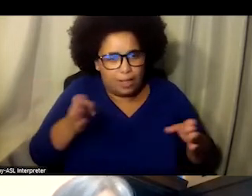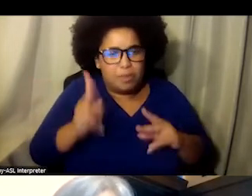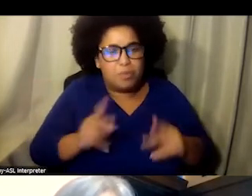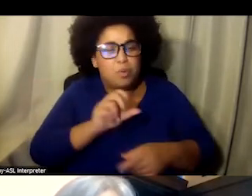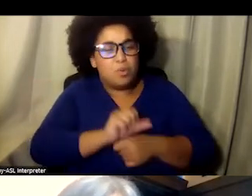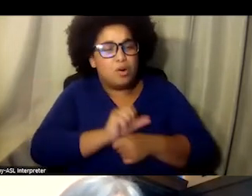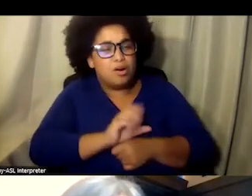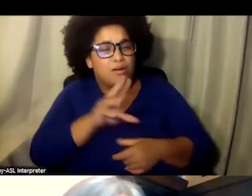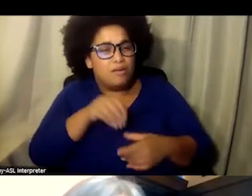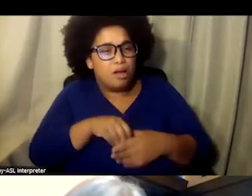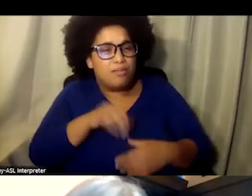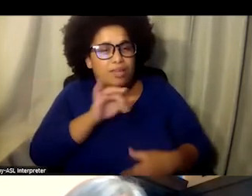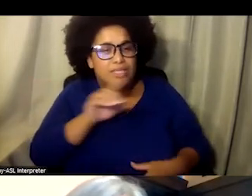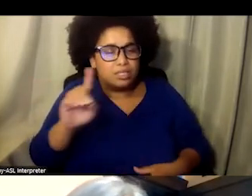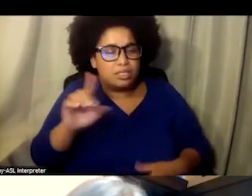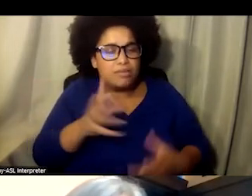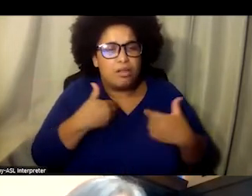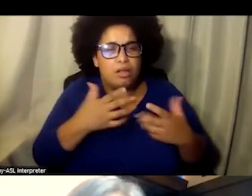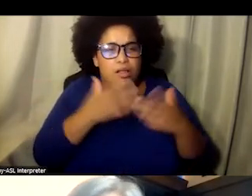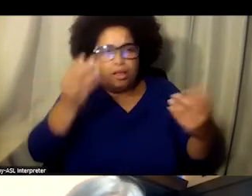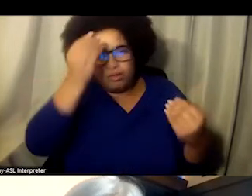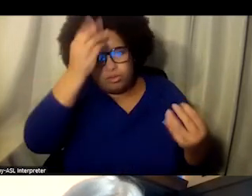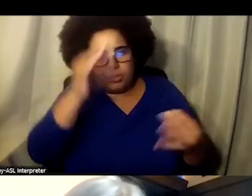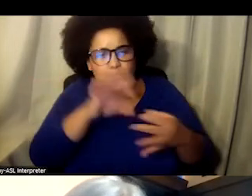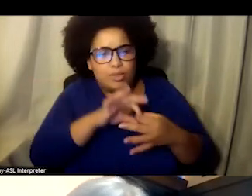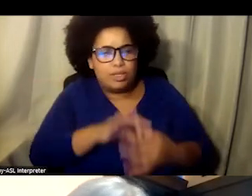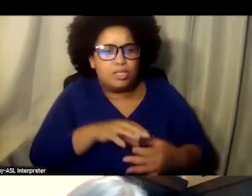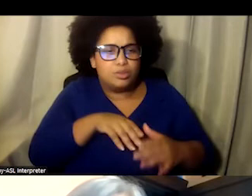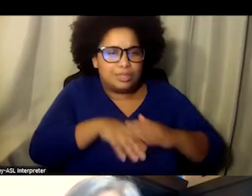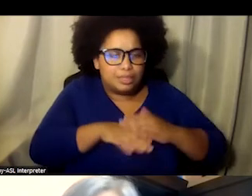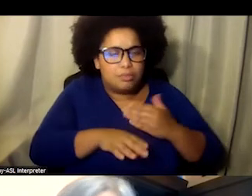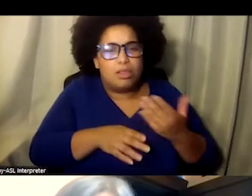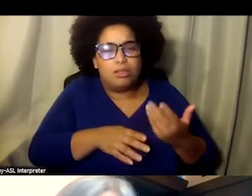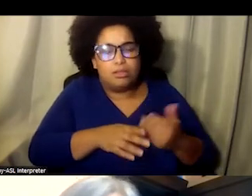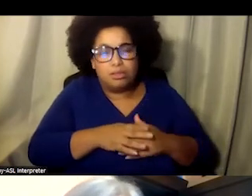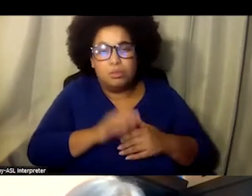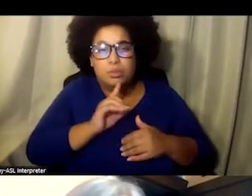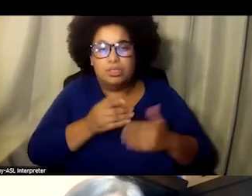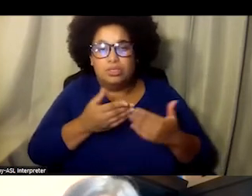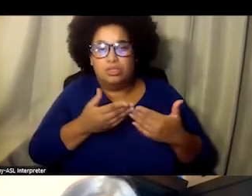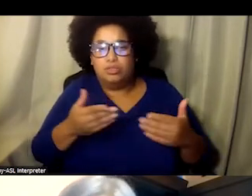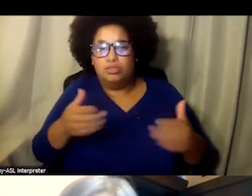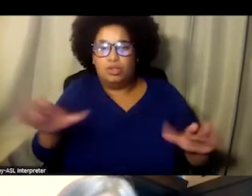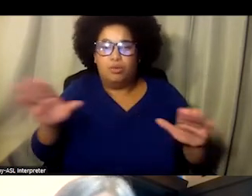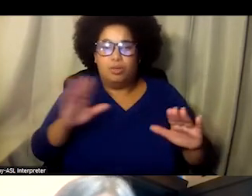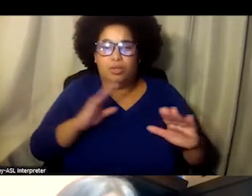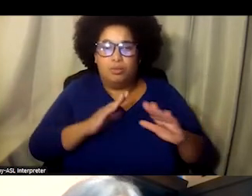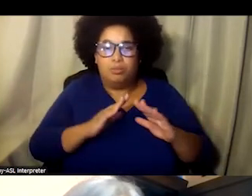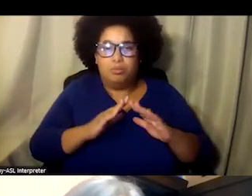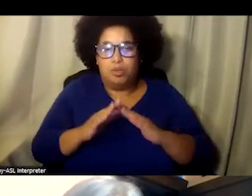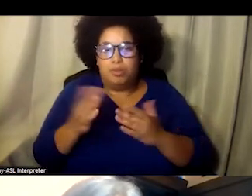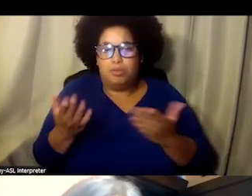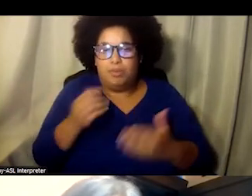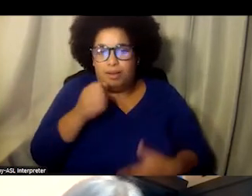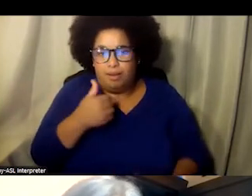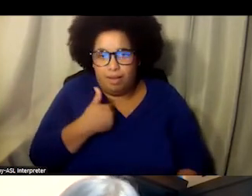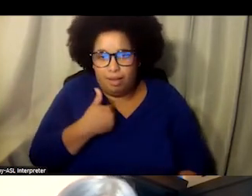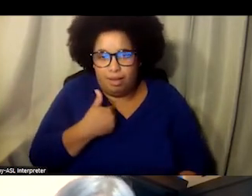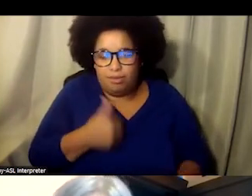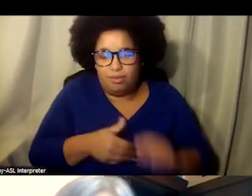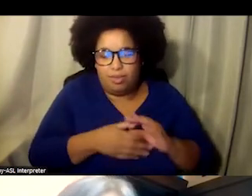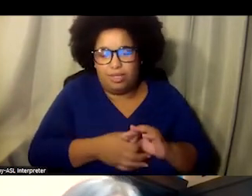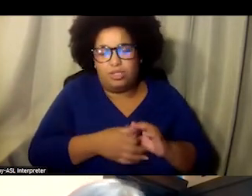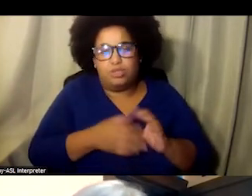really have a lot of information and skills regarding accessibility, which the general community may lack, particularly in practical